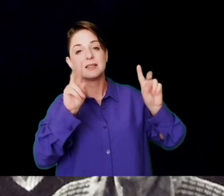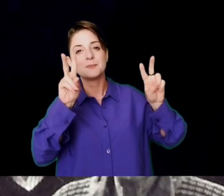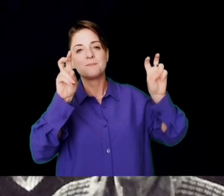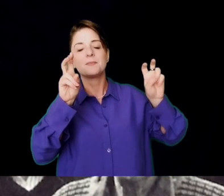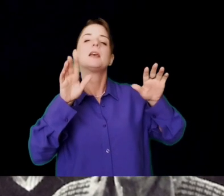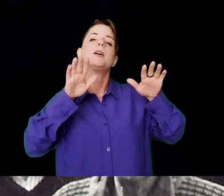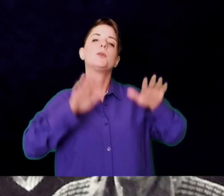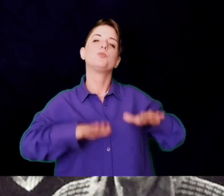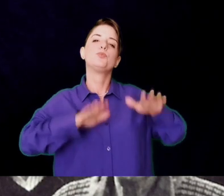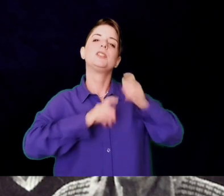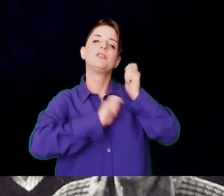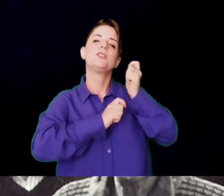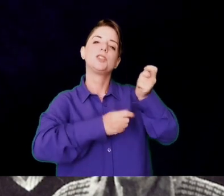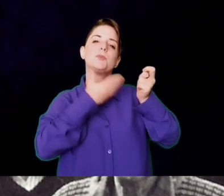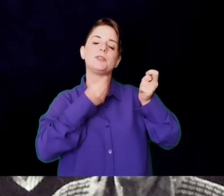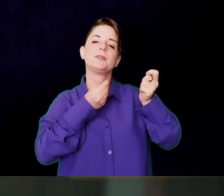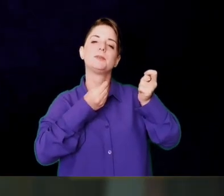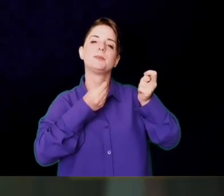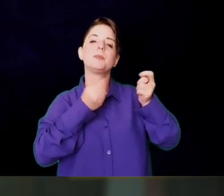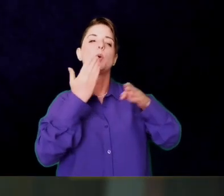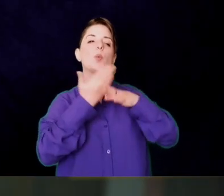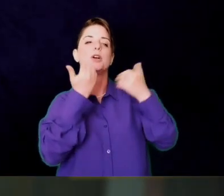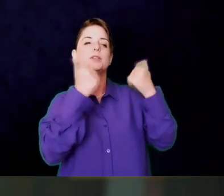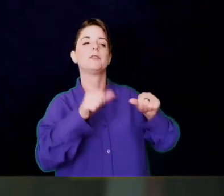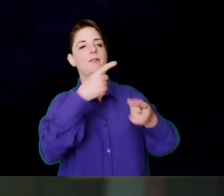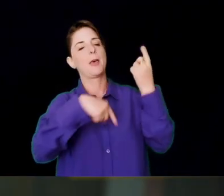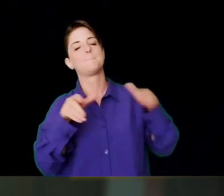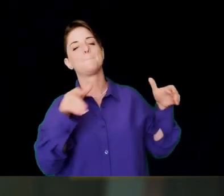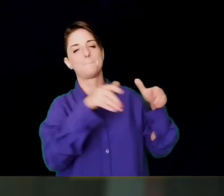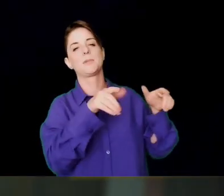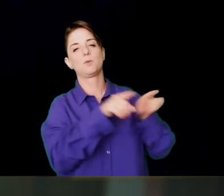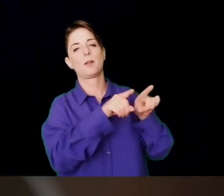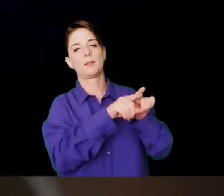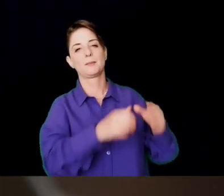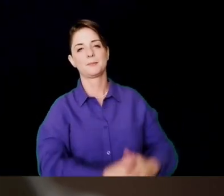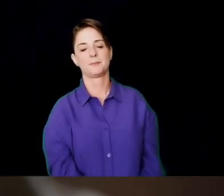which is the British fisherman. It also works for them.